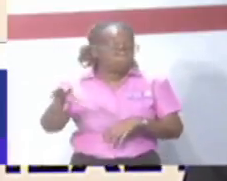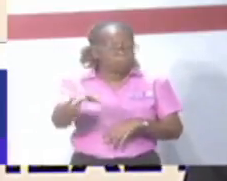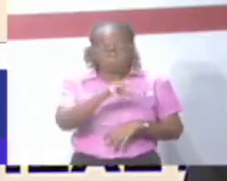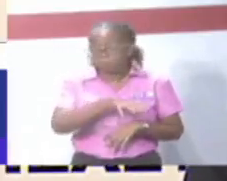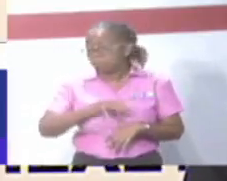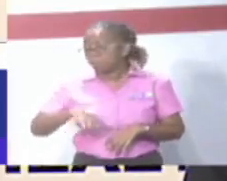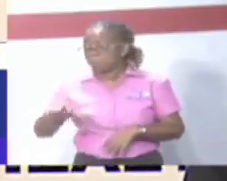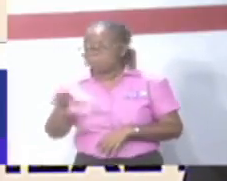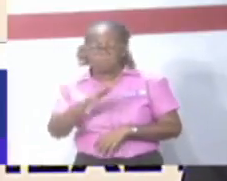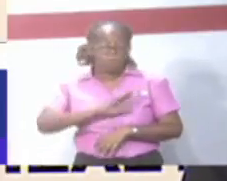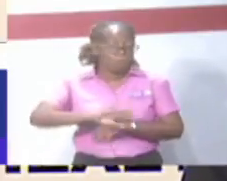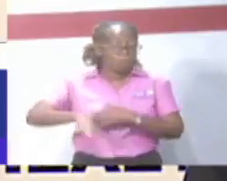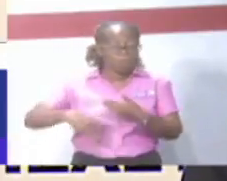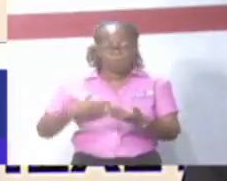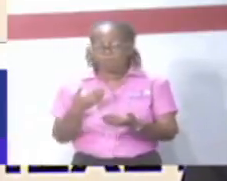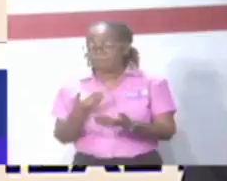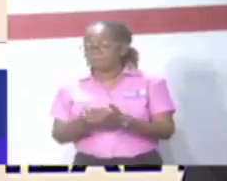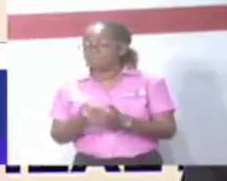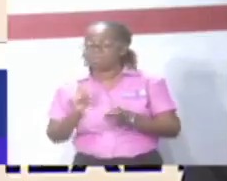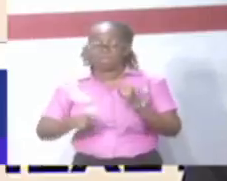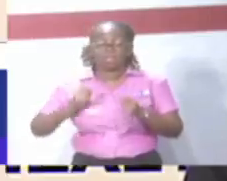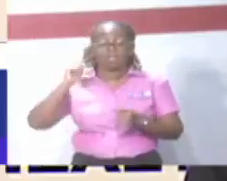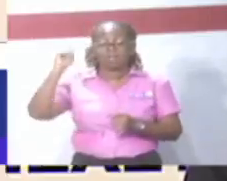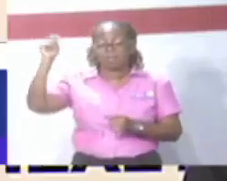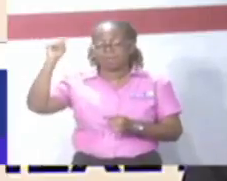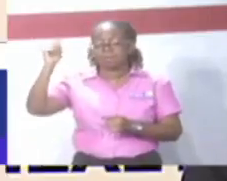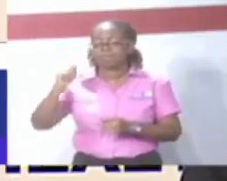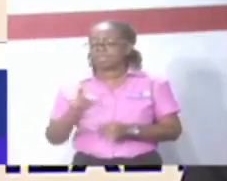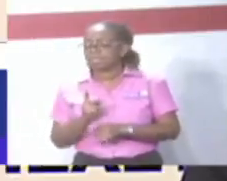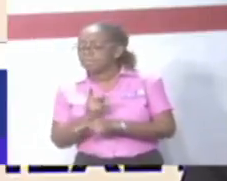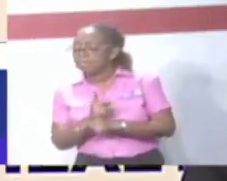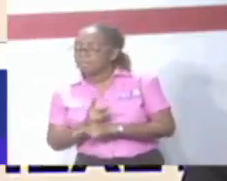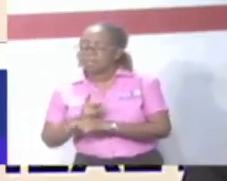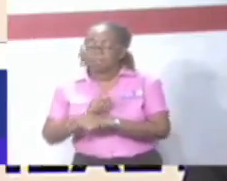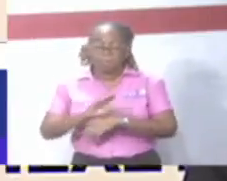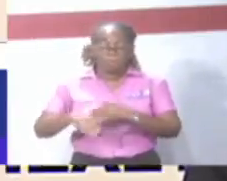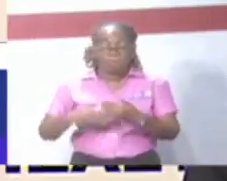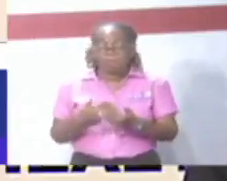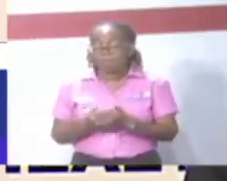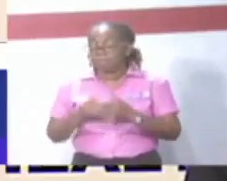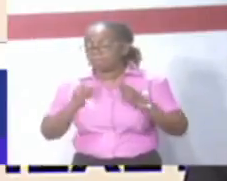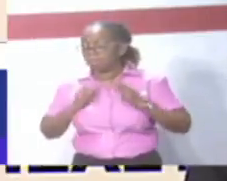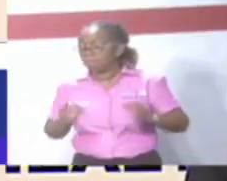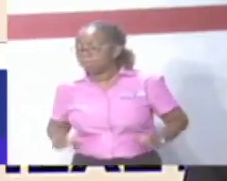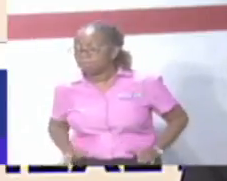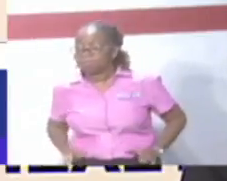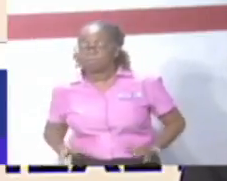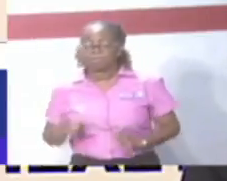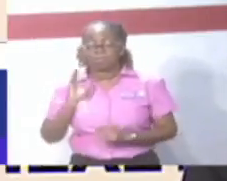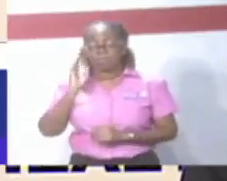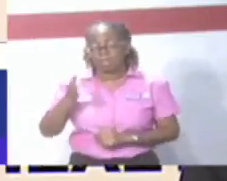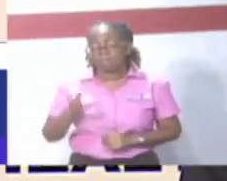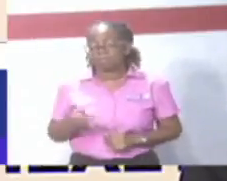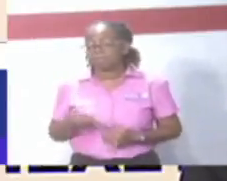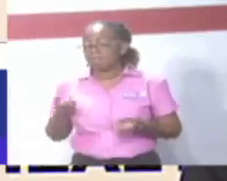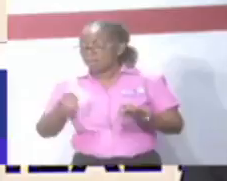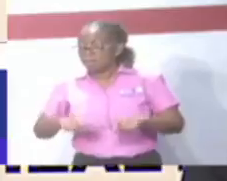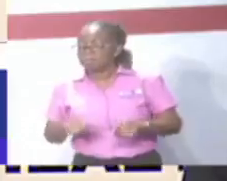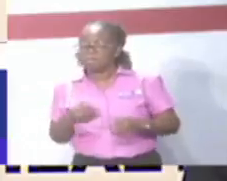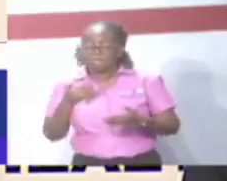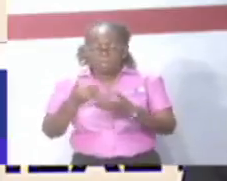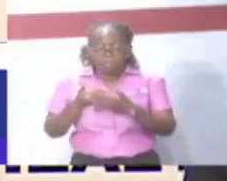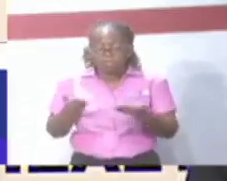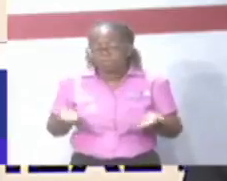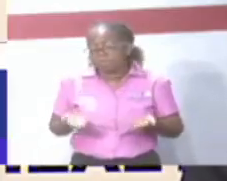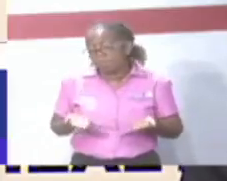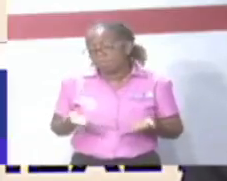prevalent now that every citizen is going to face it. One time or another, coming pretty soon, everyone is going to face it.